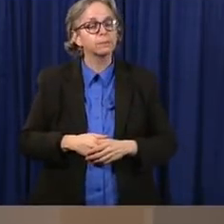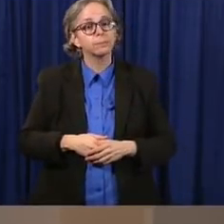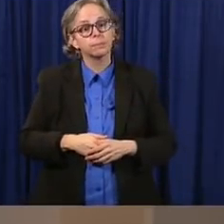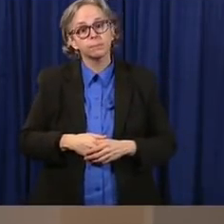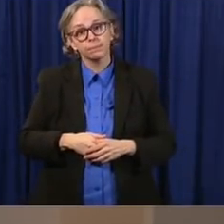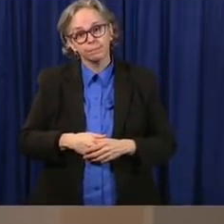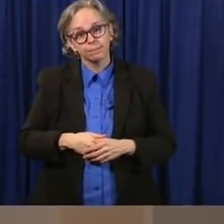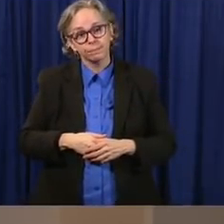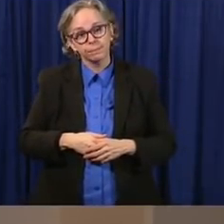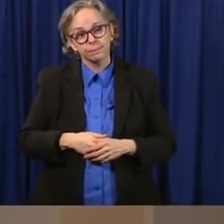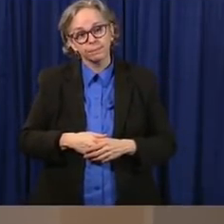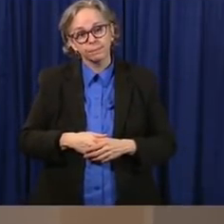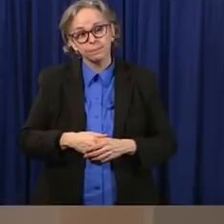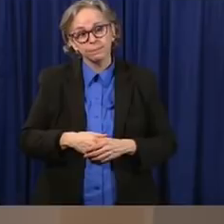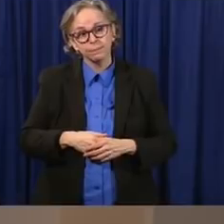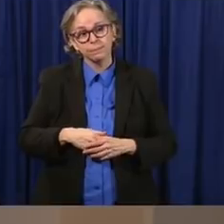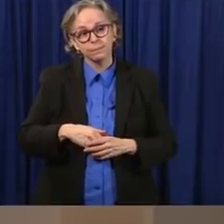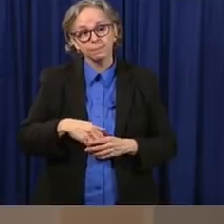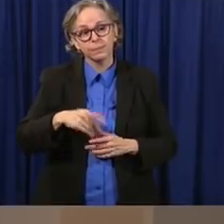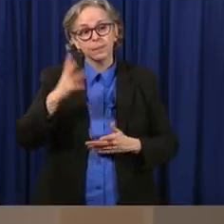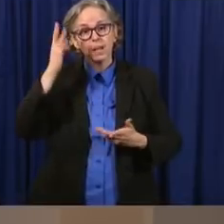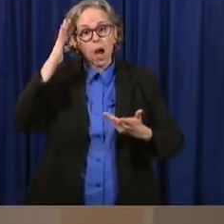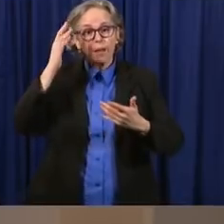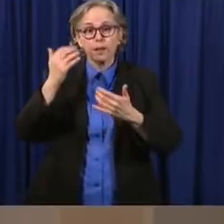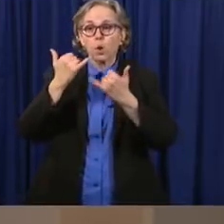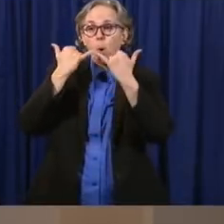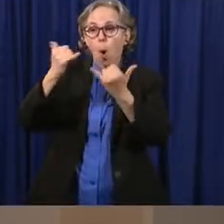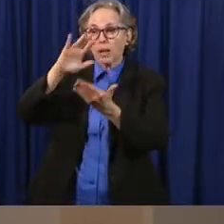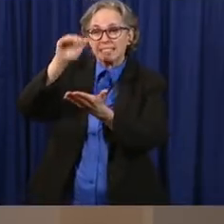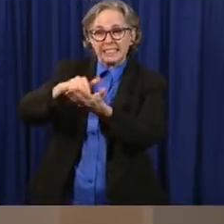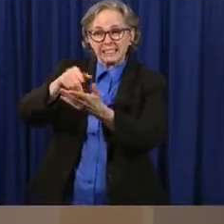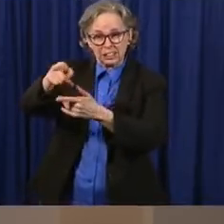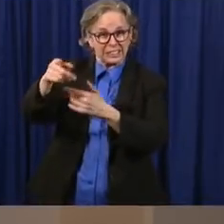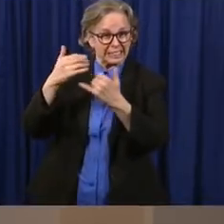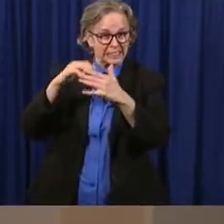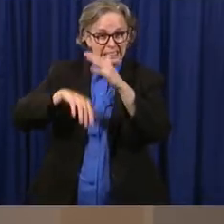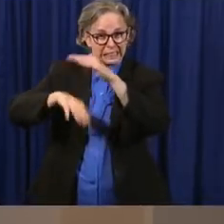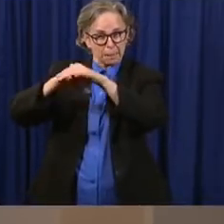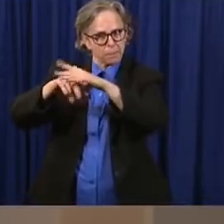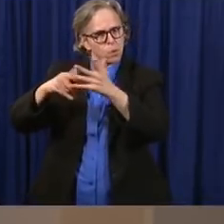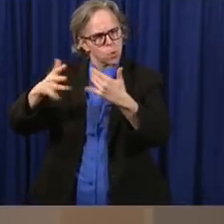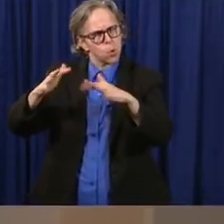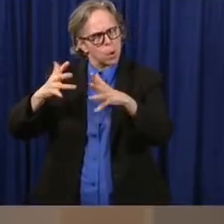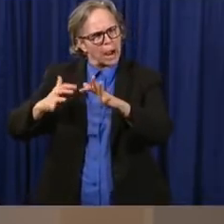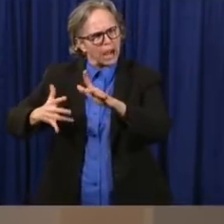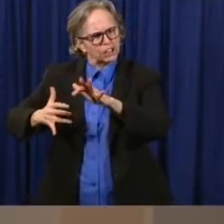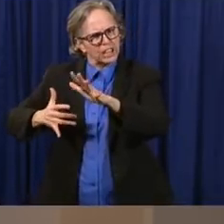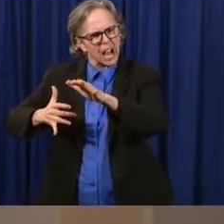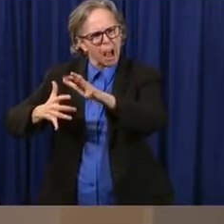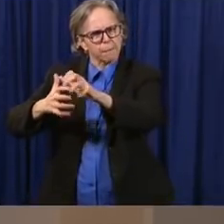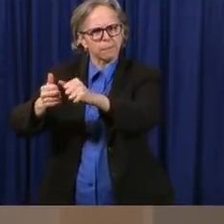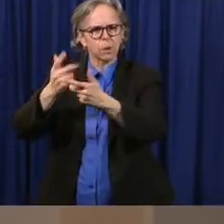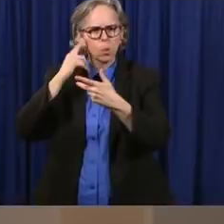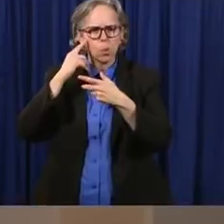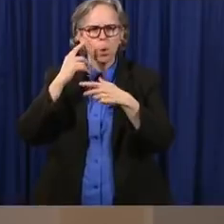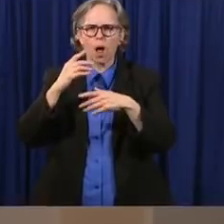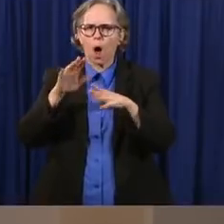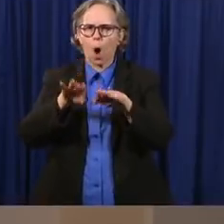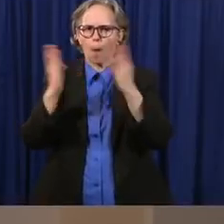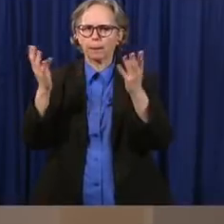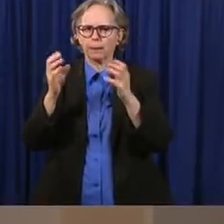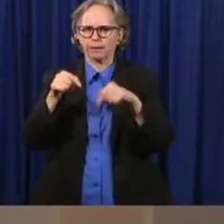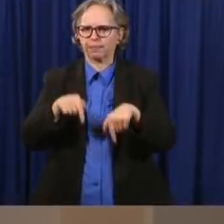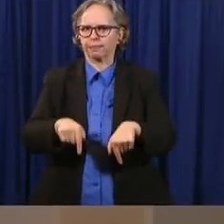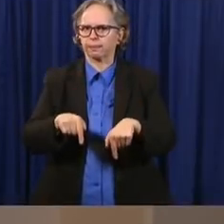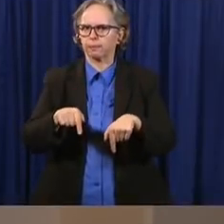for the call-in system. It will be open. I don't know what the hours are over the Easter weekend, but they've been